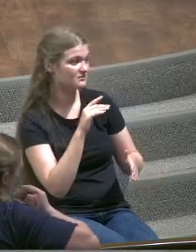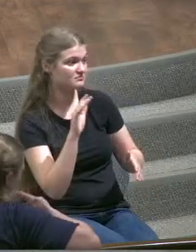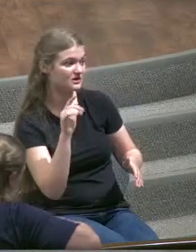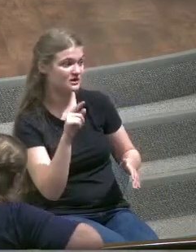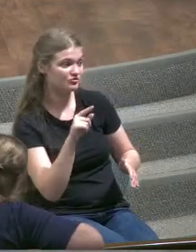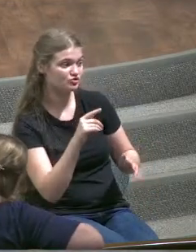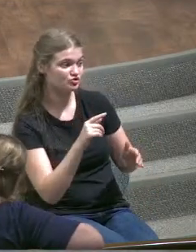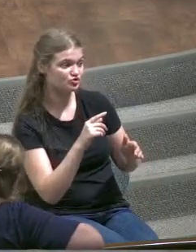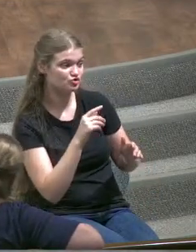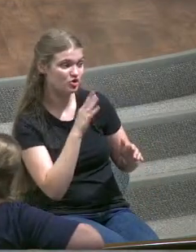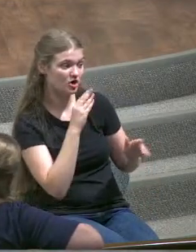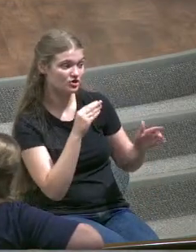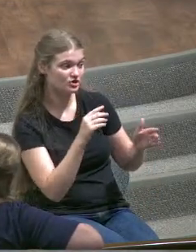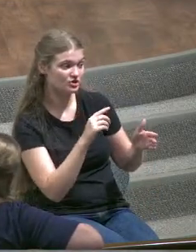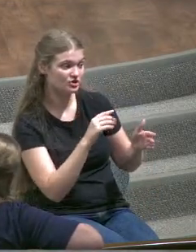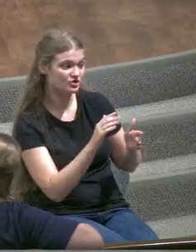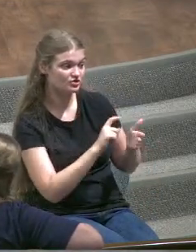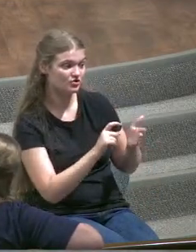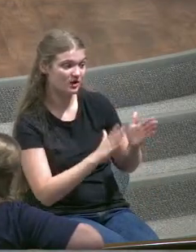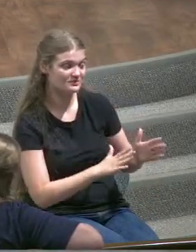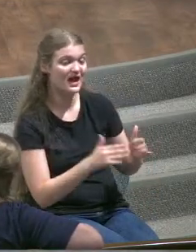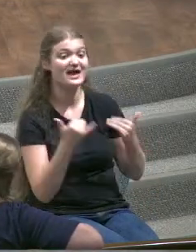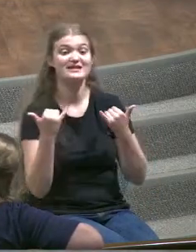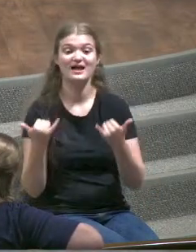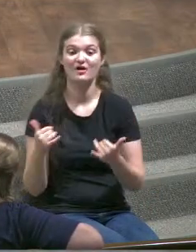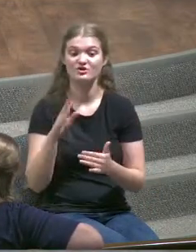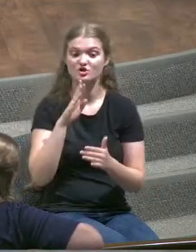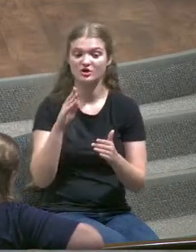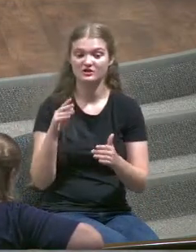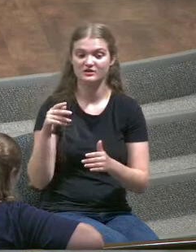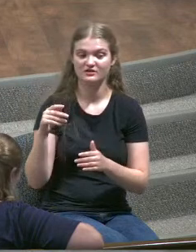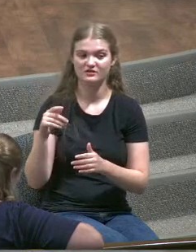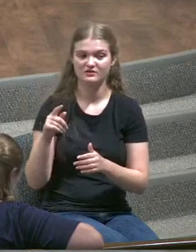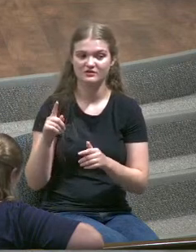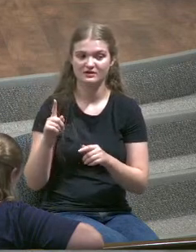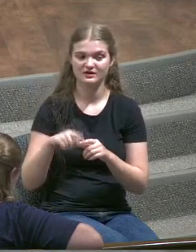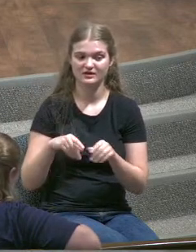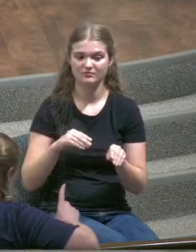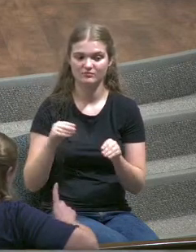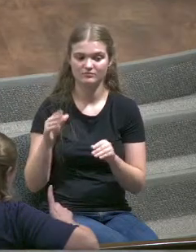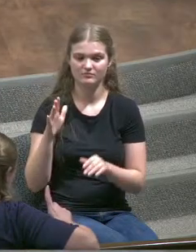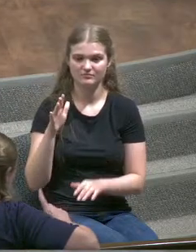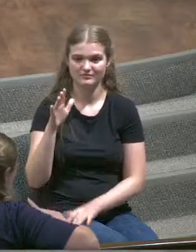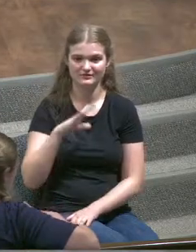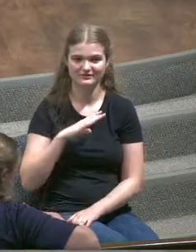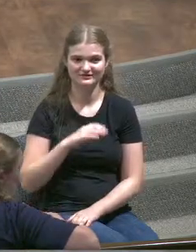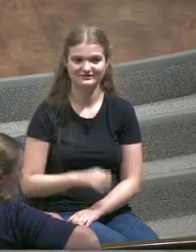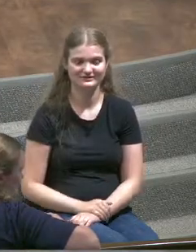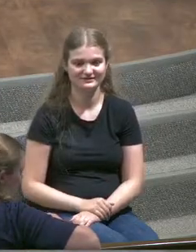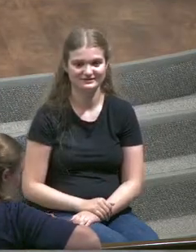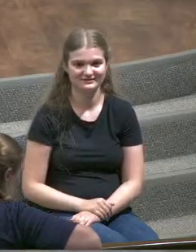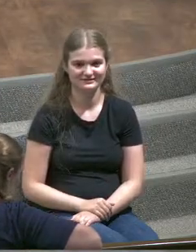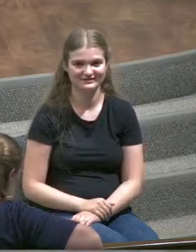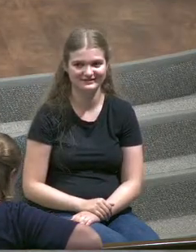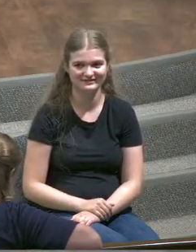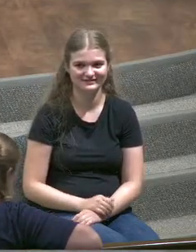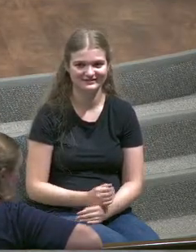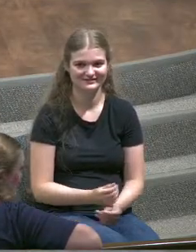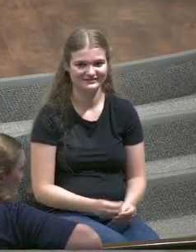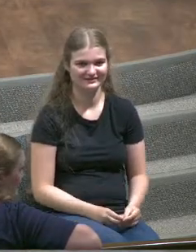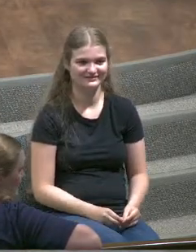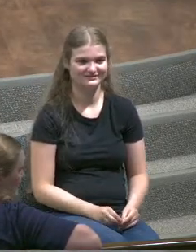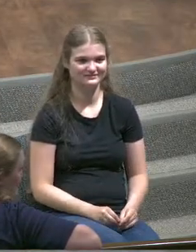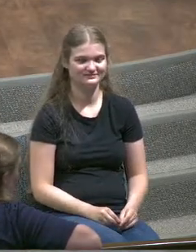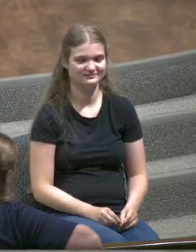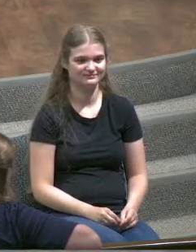scribes. Now he's turning and he's talking to the paralytic. He says, he said to the paralytic, I say to you. Now this is what he's just